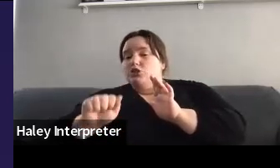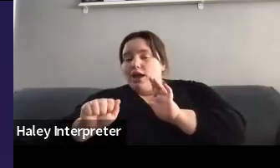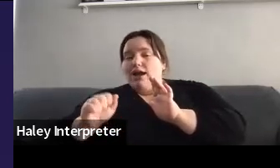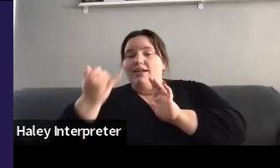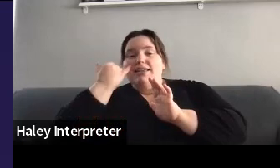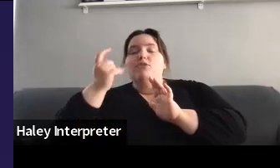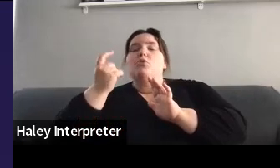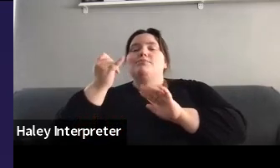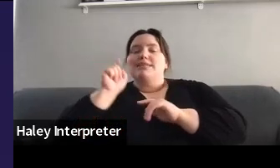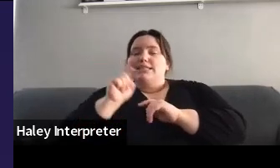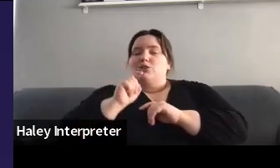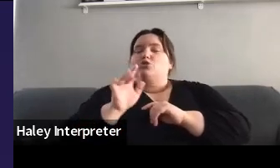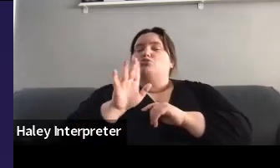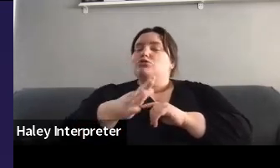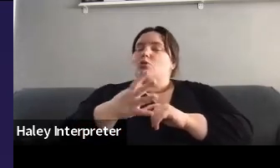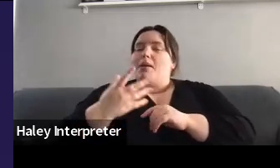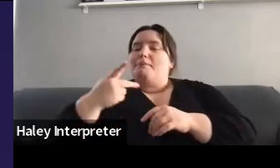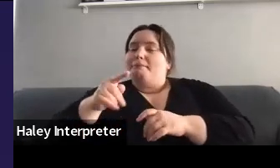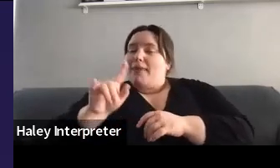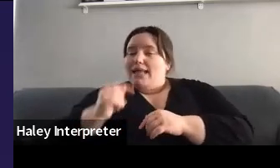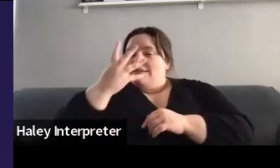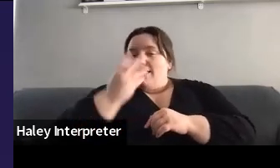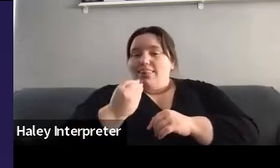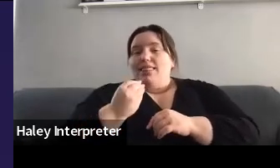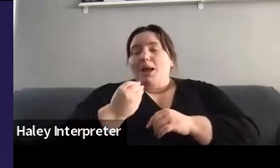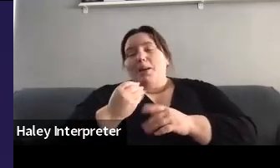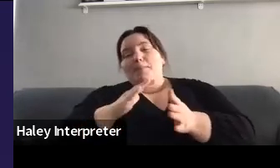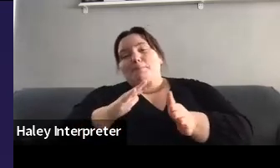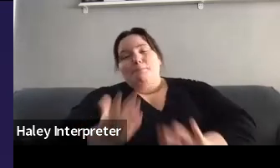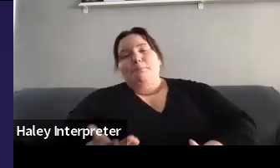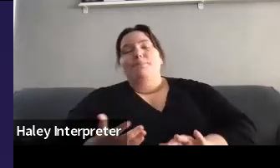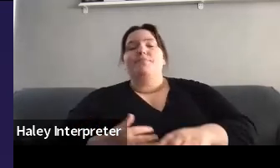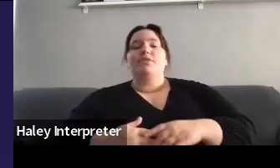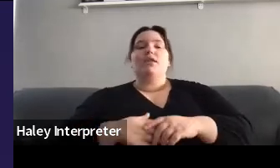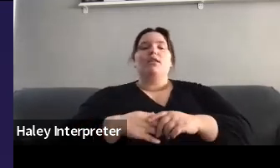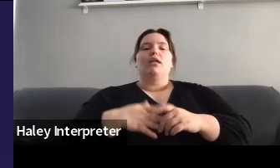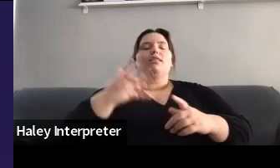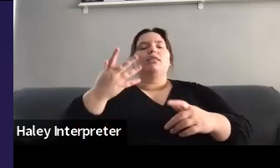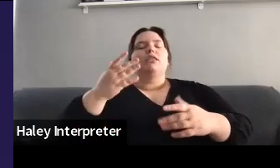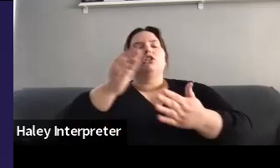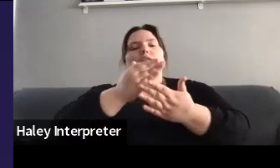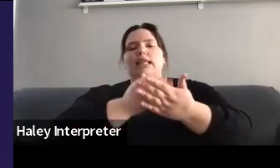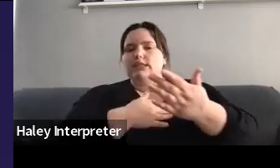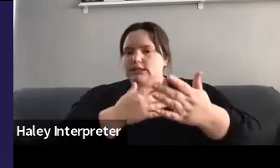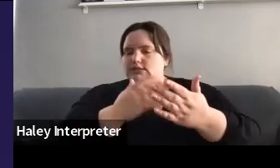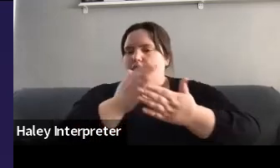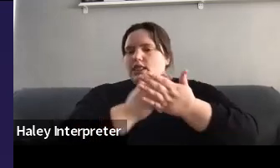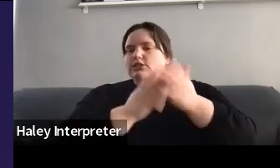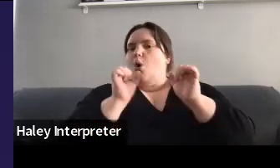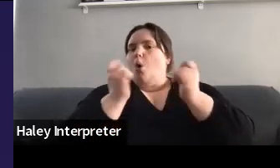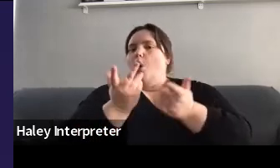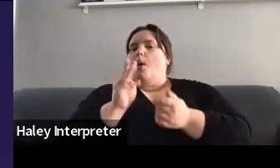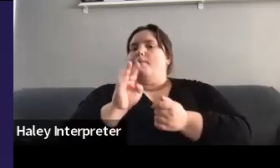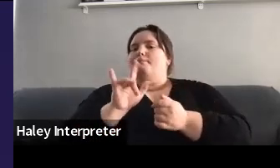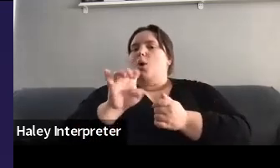a resource. There is no central location that lists all the mobile veterinary clinics. So what I suggest is that you type